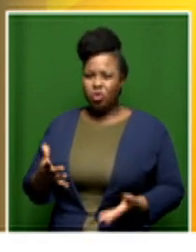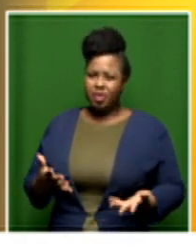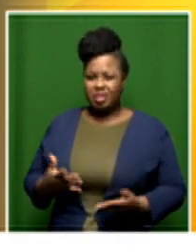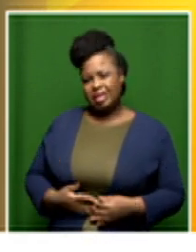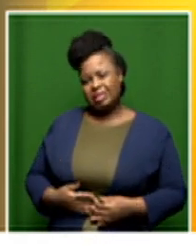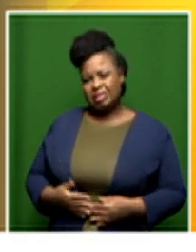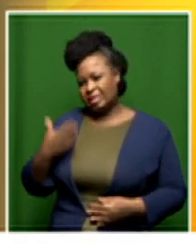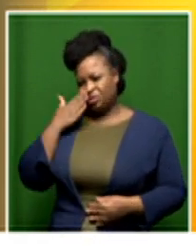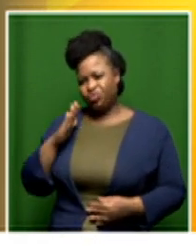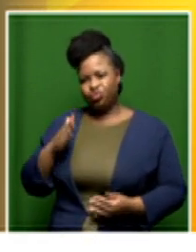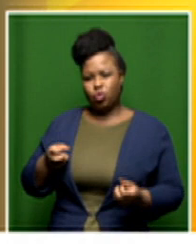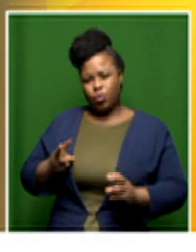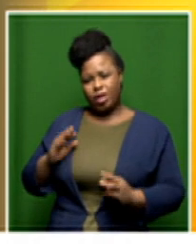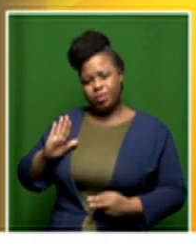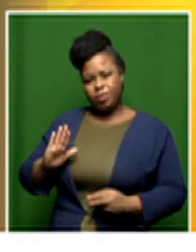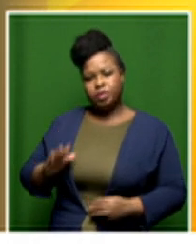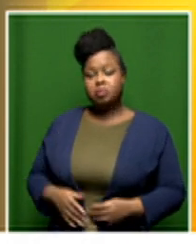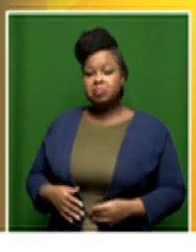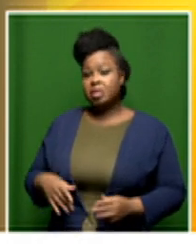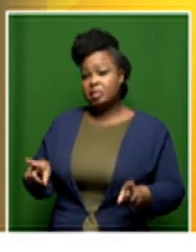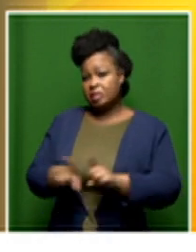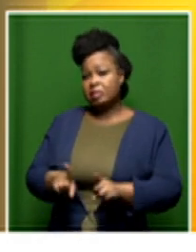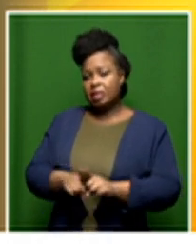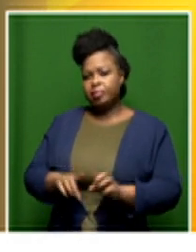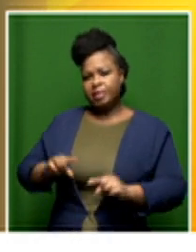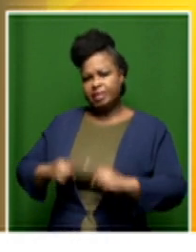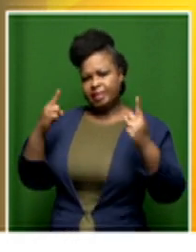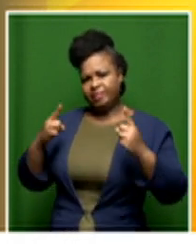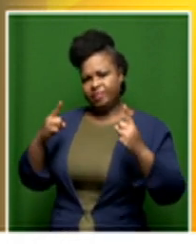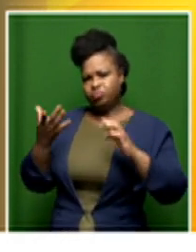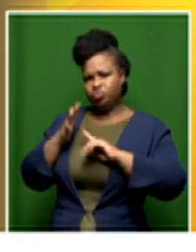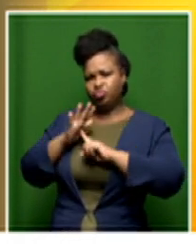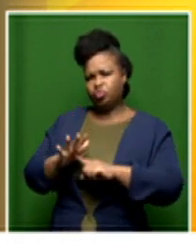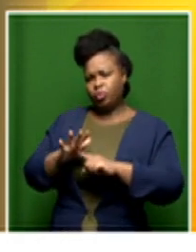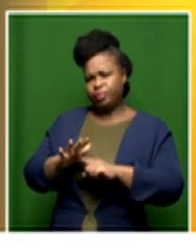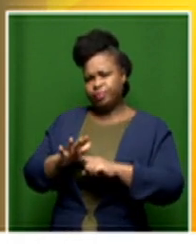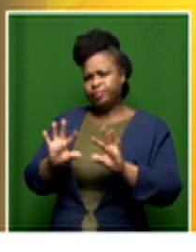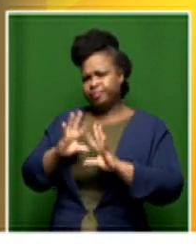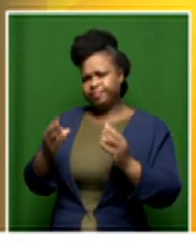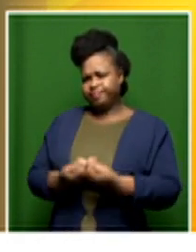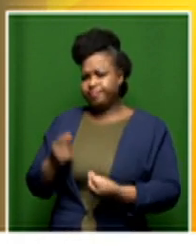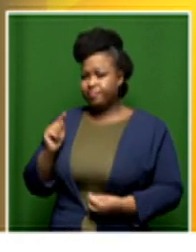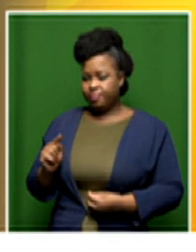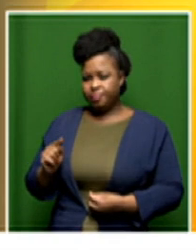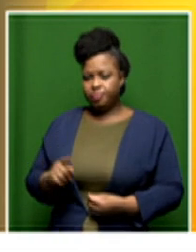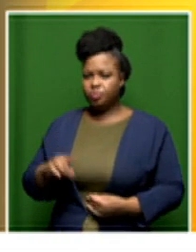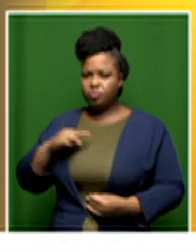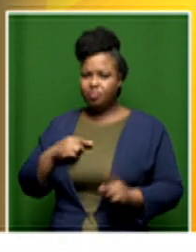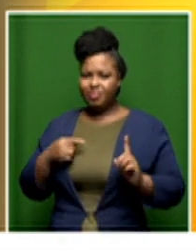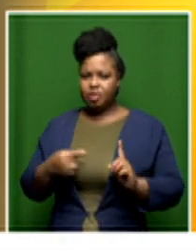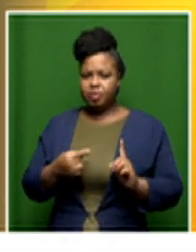demeanor, in a sense, would have presented a different picture altogether of perhaps